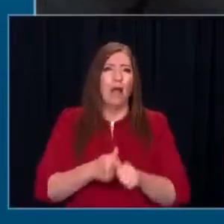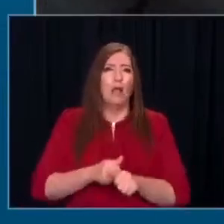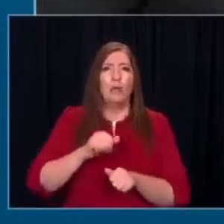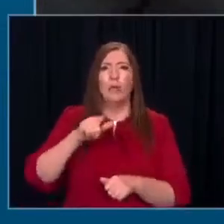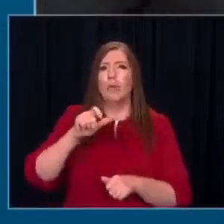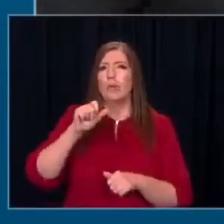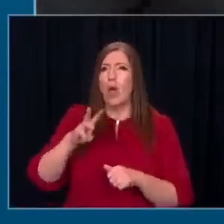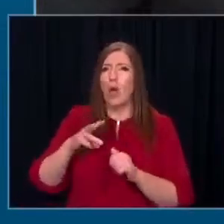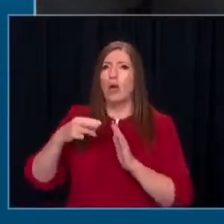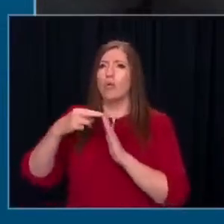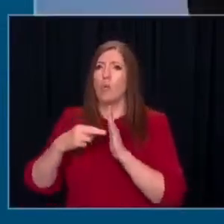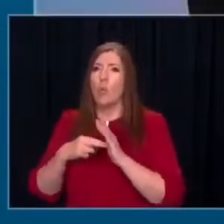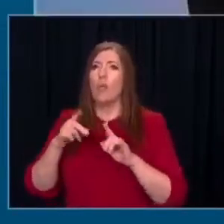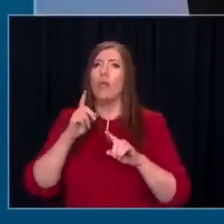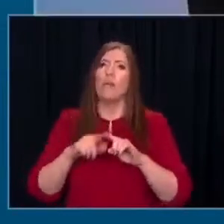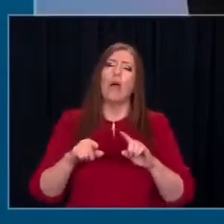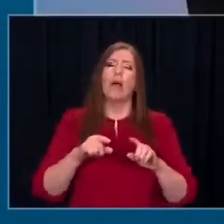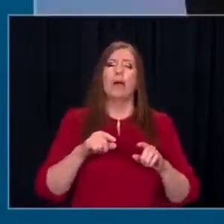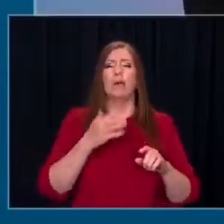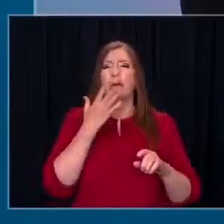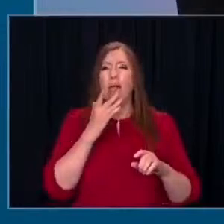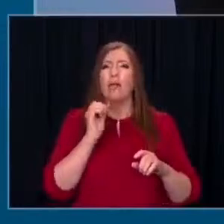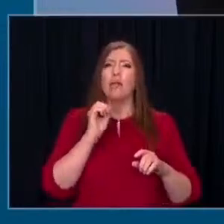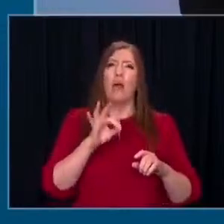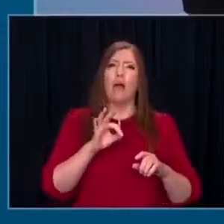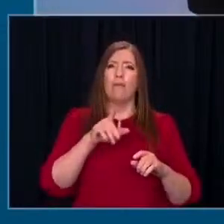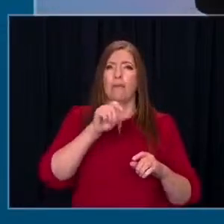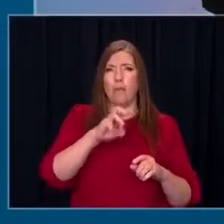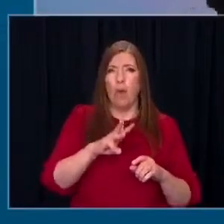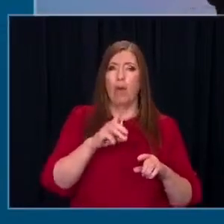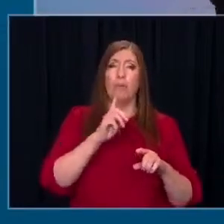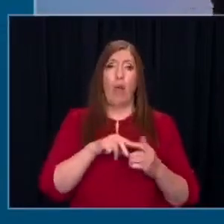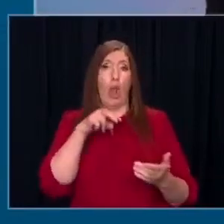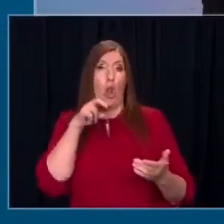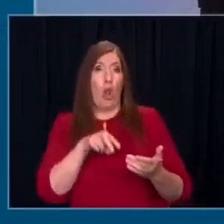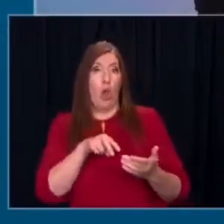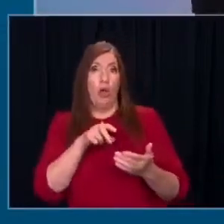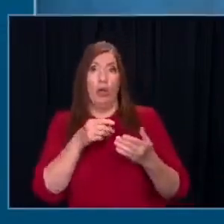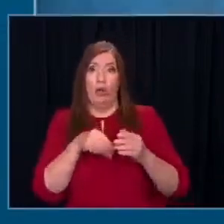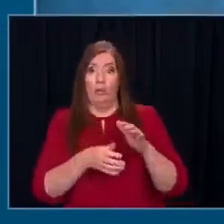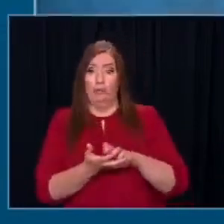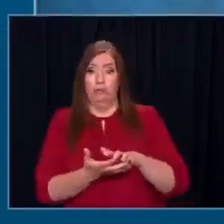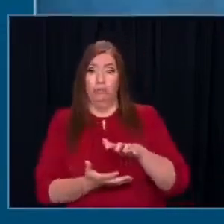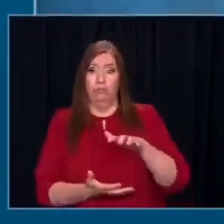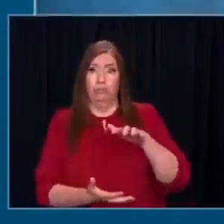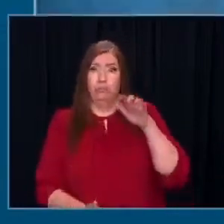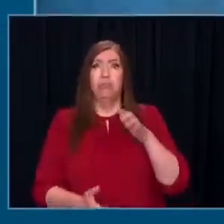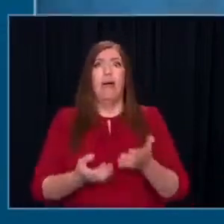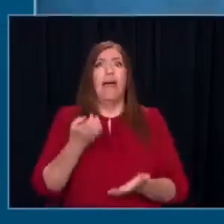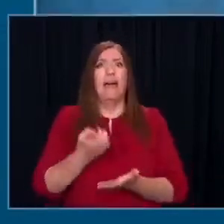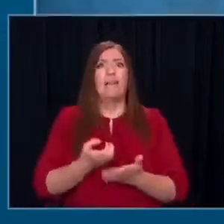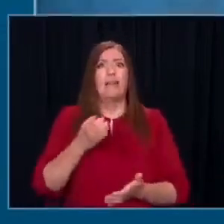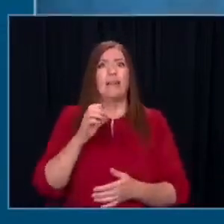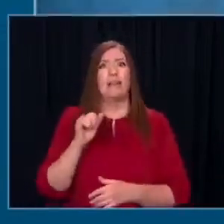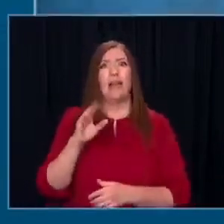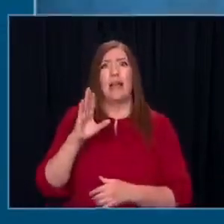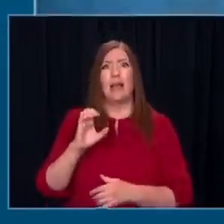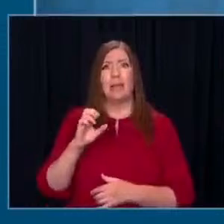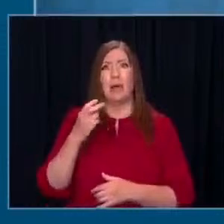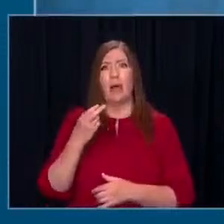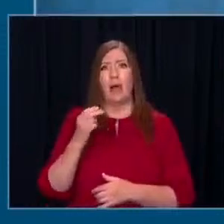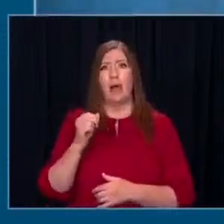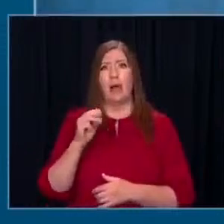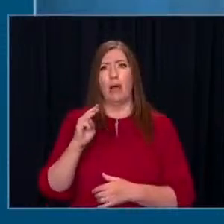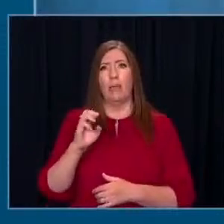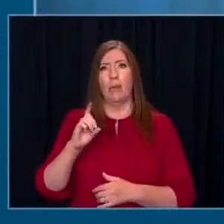color of law. So we're sitting here looking at all of this evidence we have in the Abe Hamadeh's case, where we had